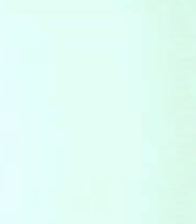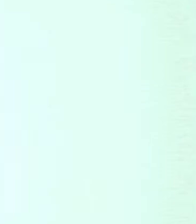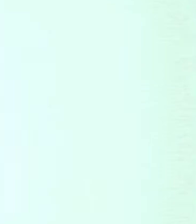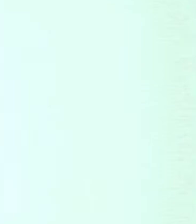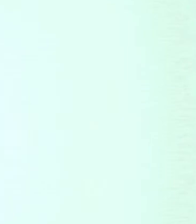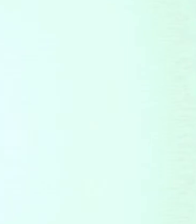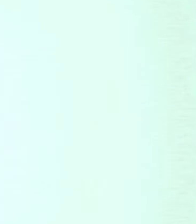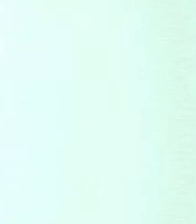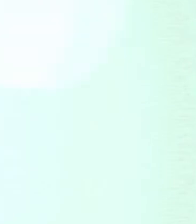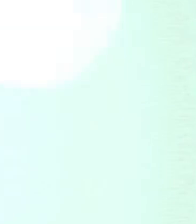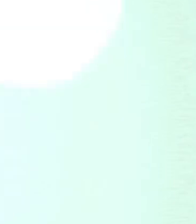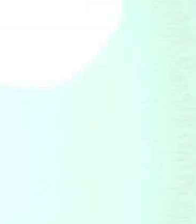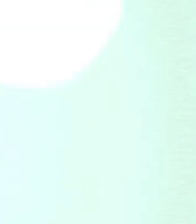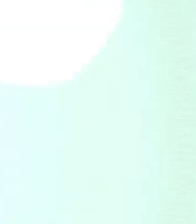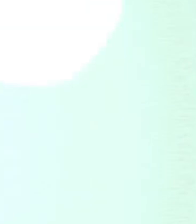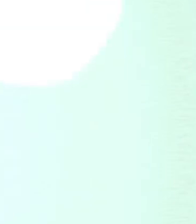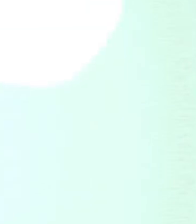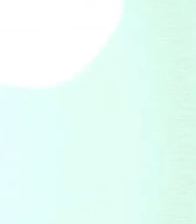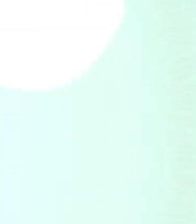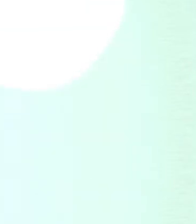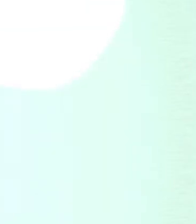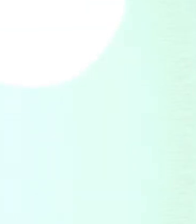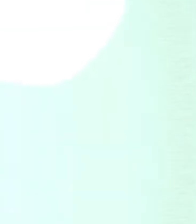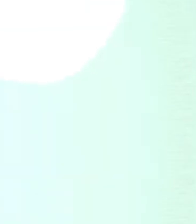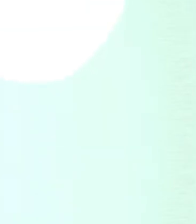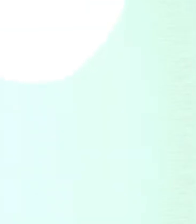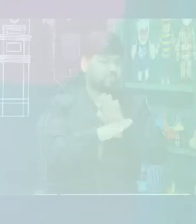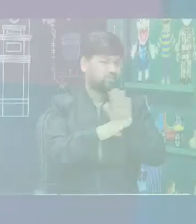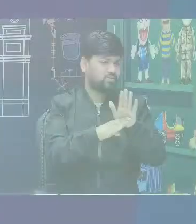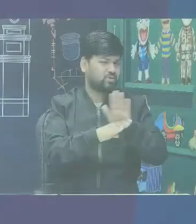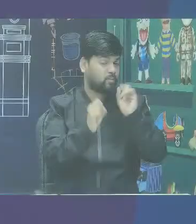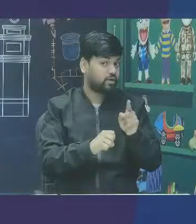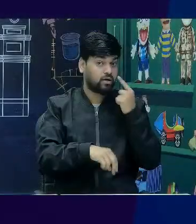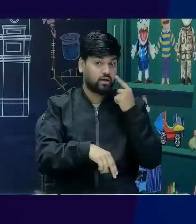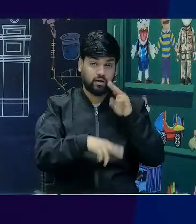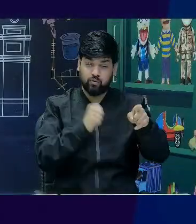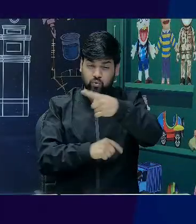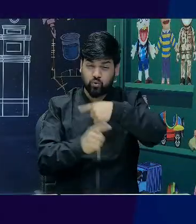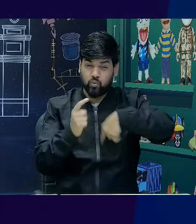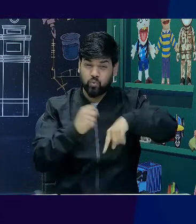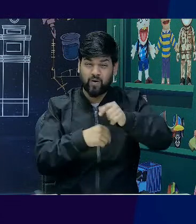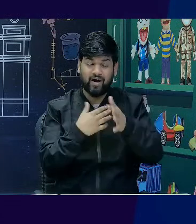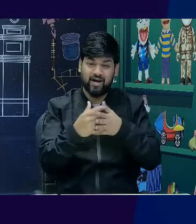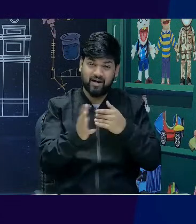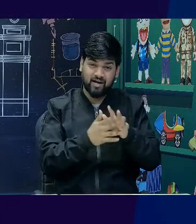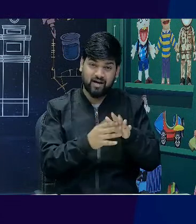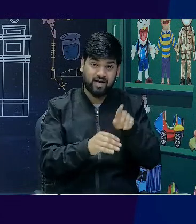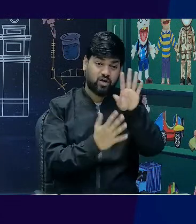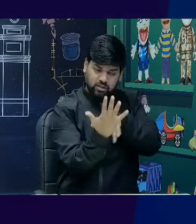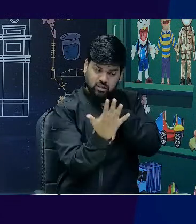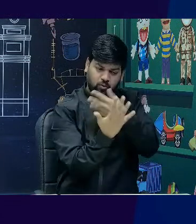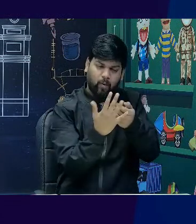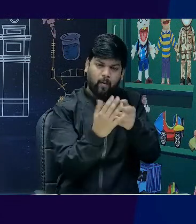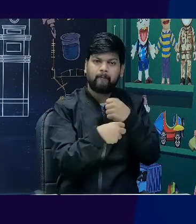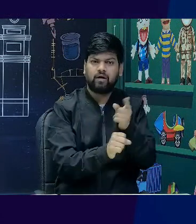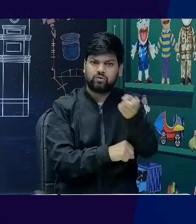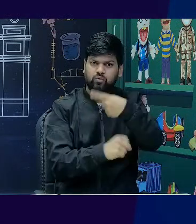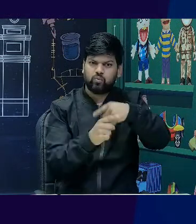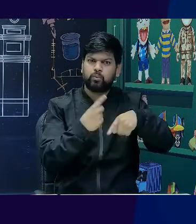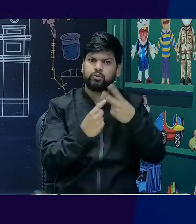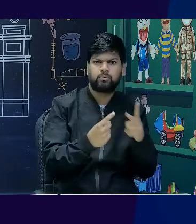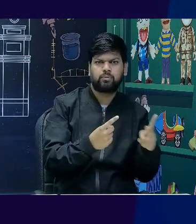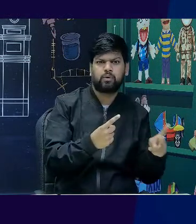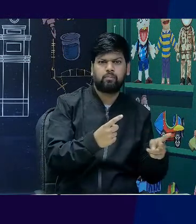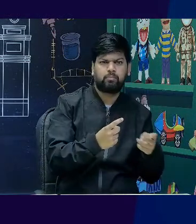too busy to do, and that is taking time to make a budget. A budget is a financial plan that will help you make smart spending choices